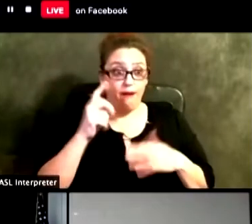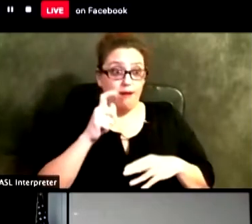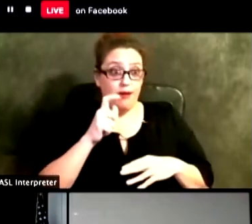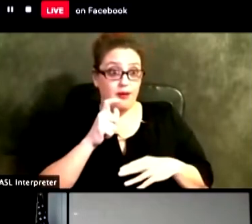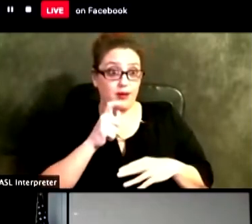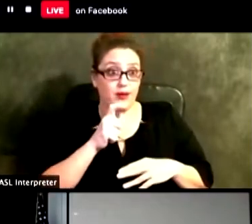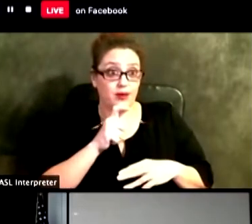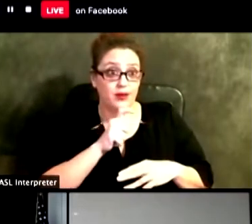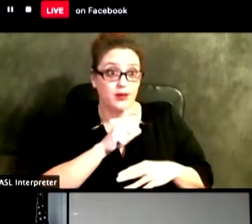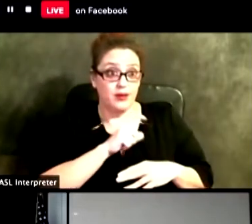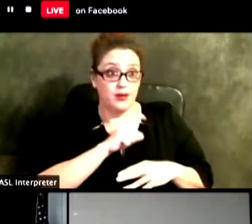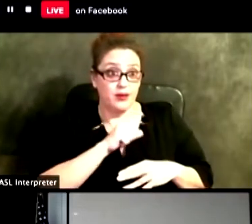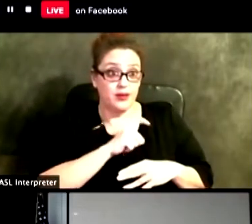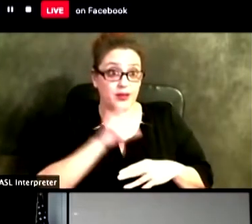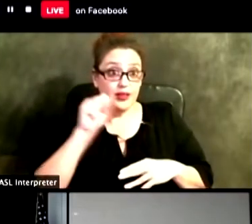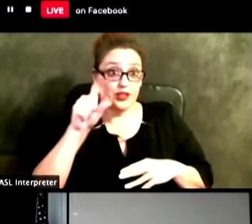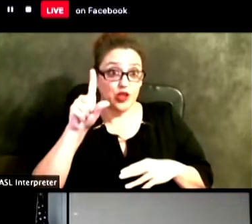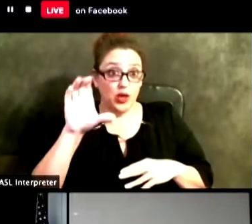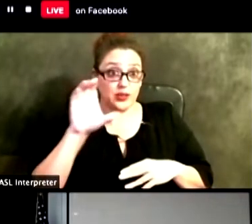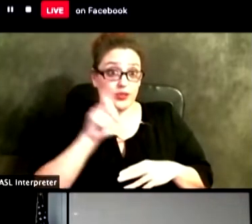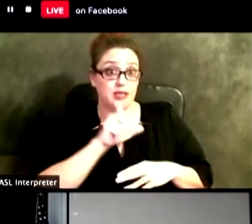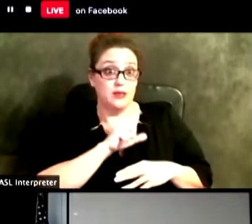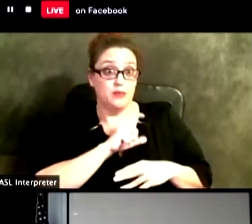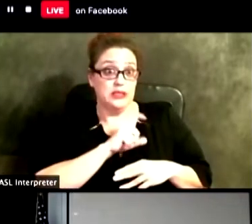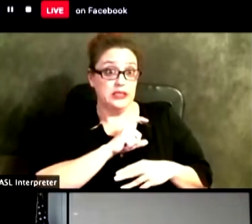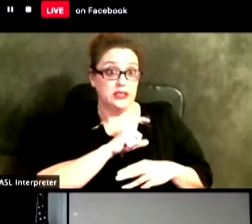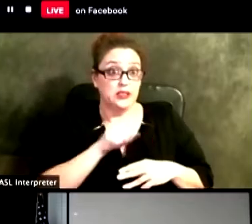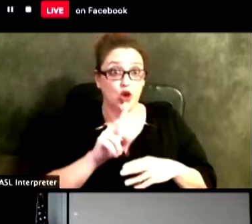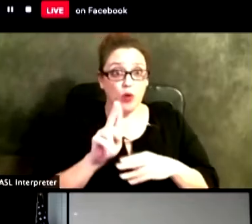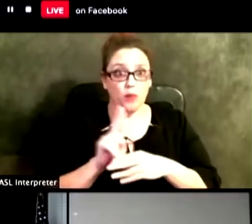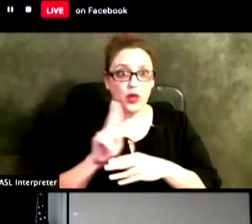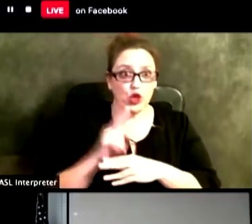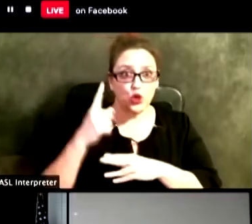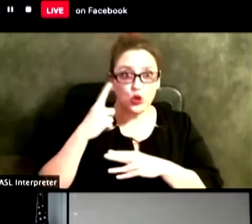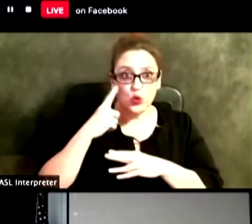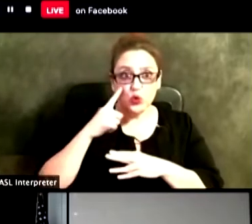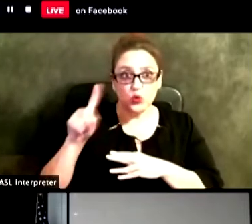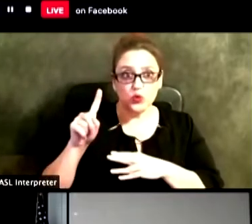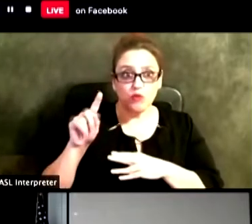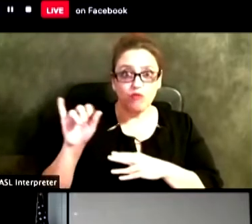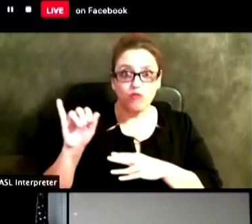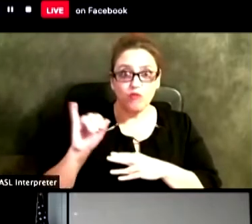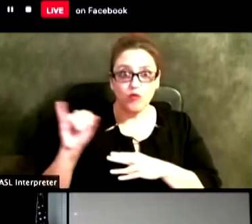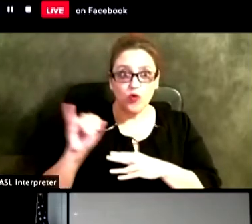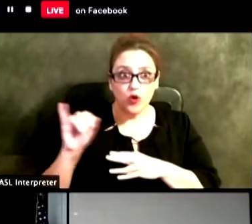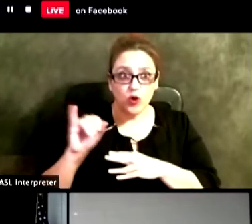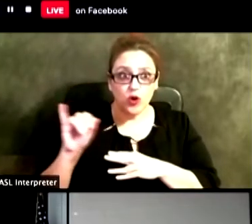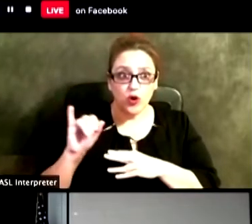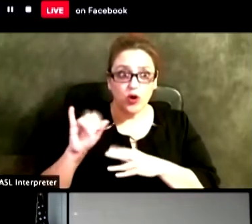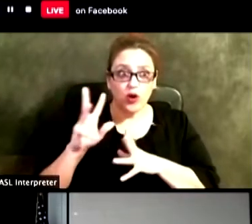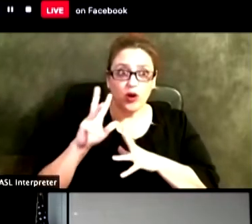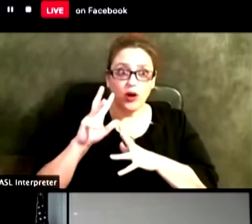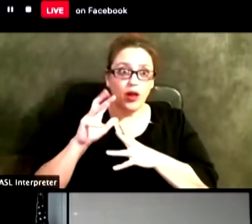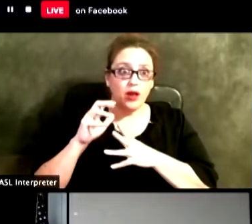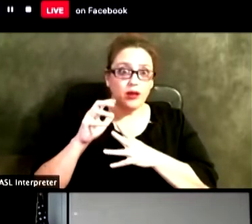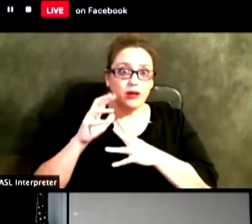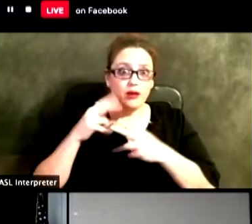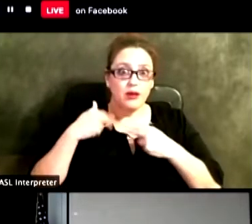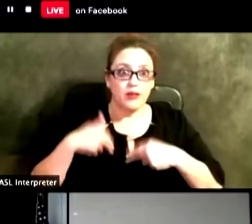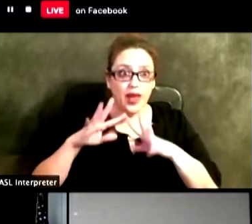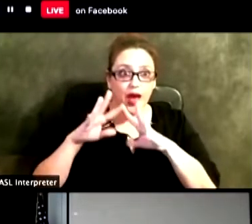Salt Lake City police is being used for like supposed quote unquote health department